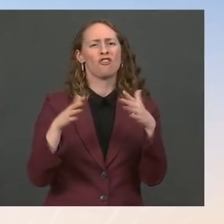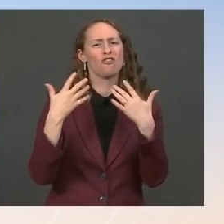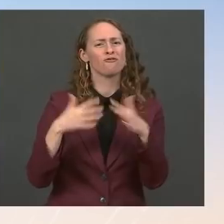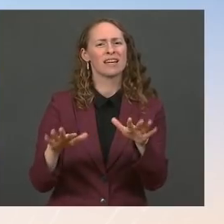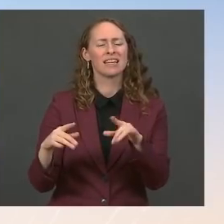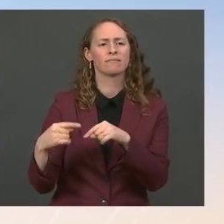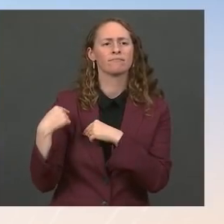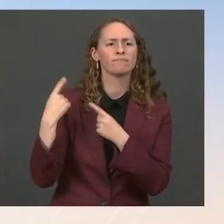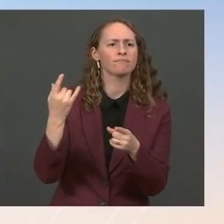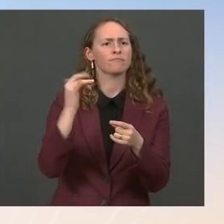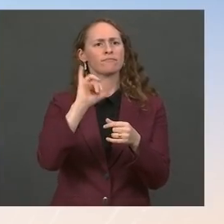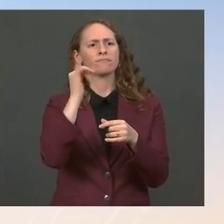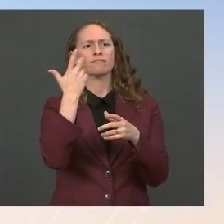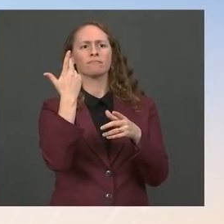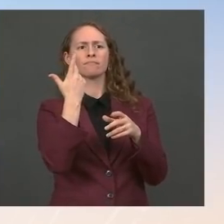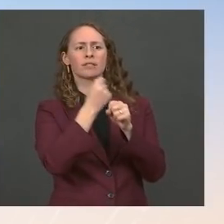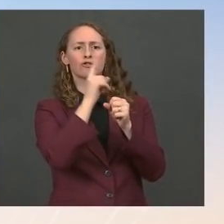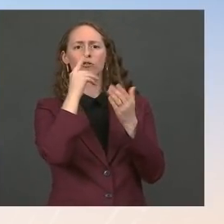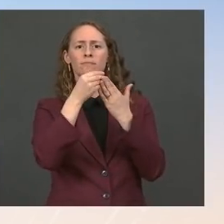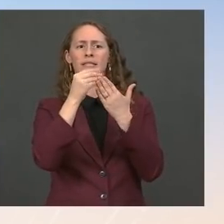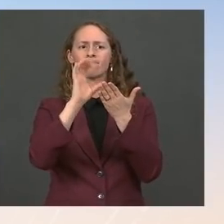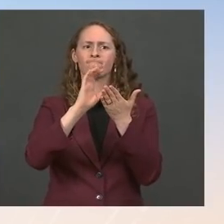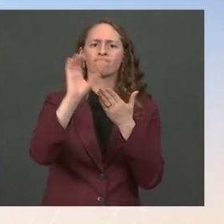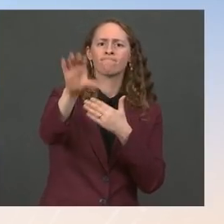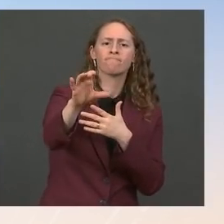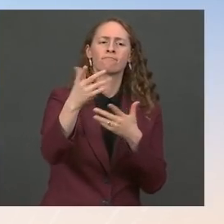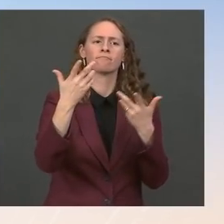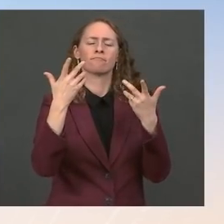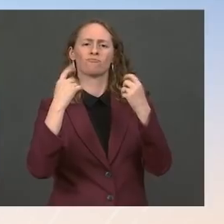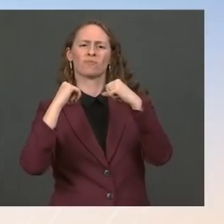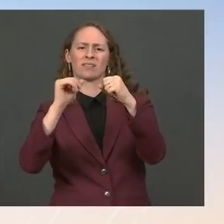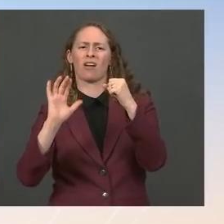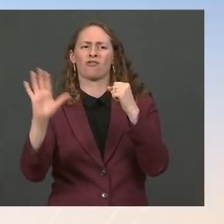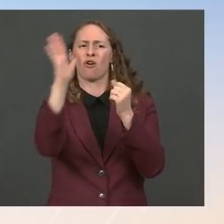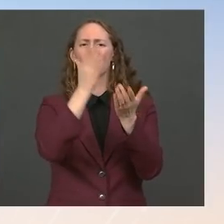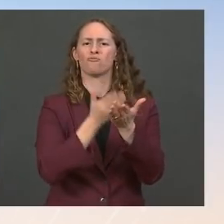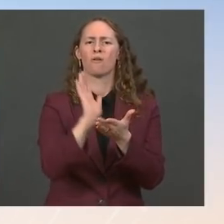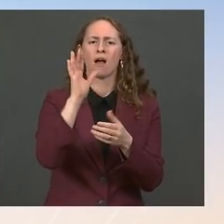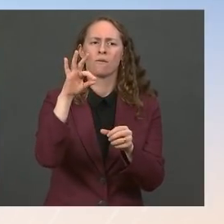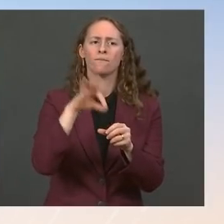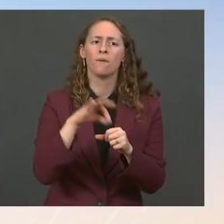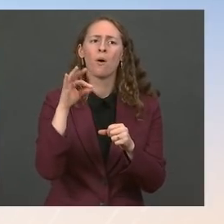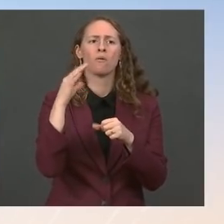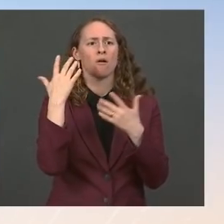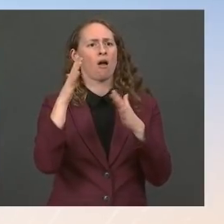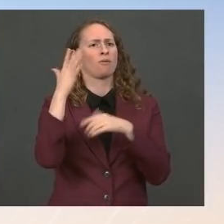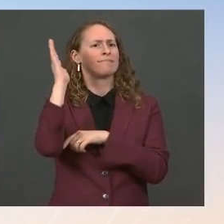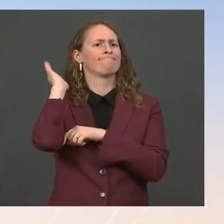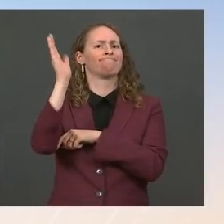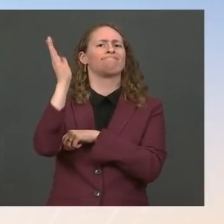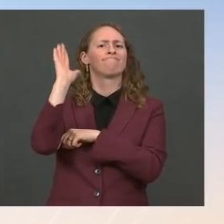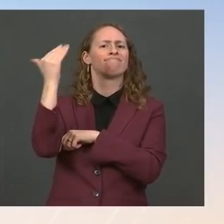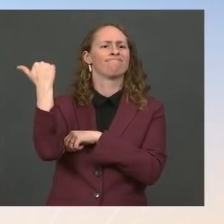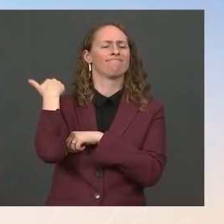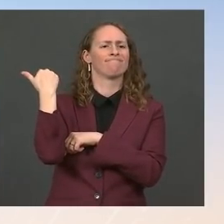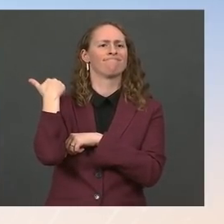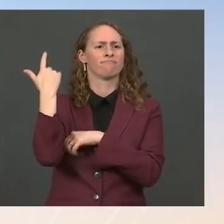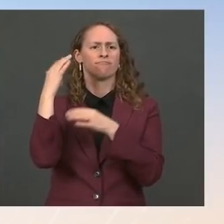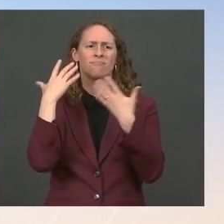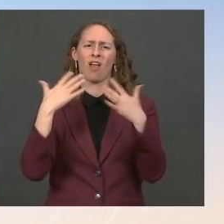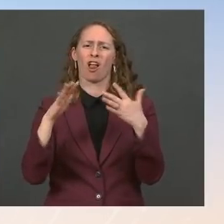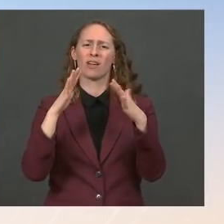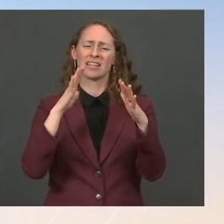there is funding that is provided to protect people's fundamental rights, whether it's giving major speeches on voting rights and conveying to people,